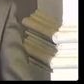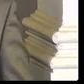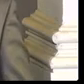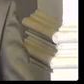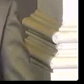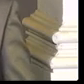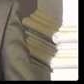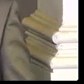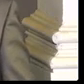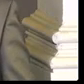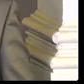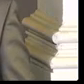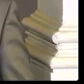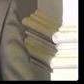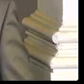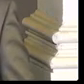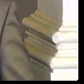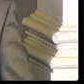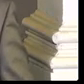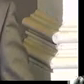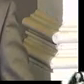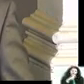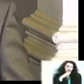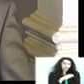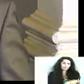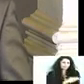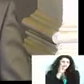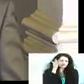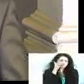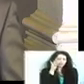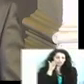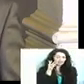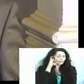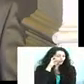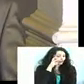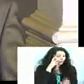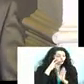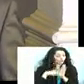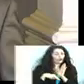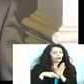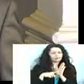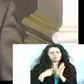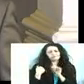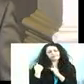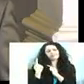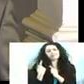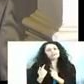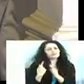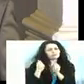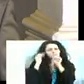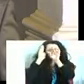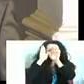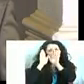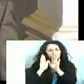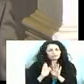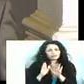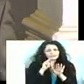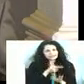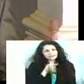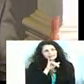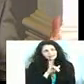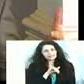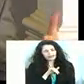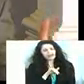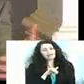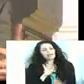the most powerful speech I've heard and read in quite some time, and it was just incredible to see how